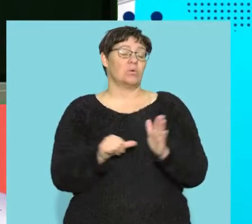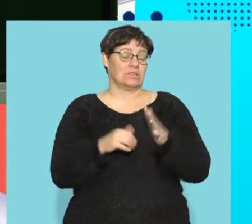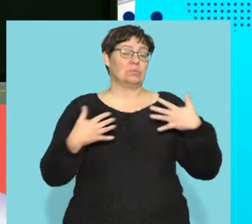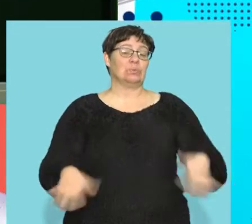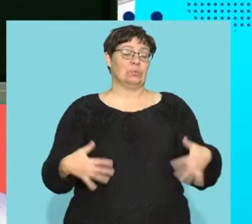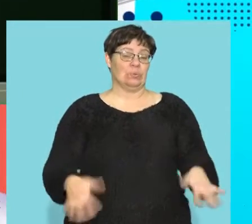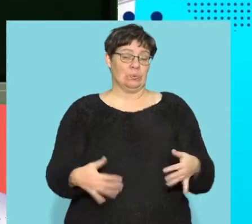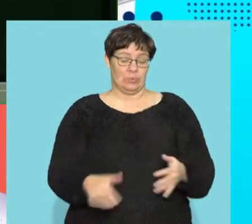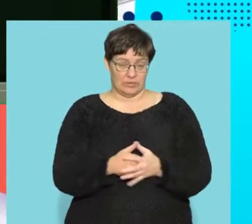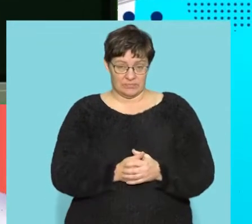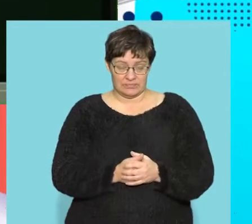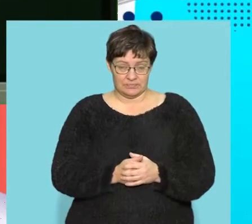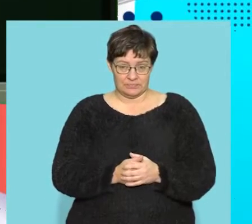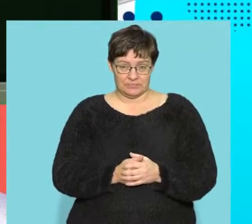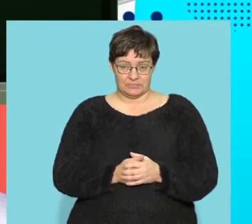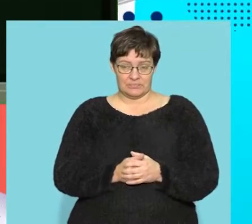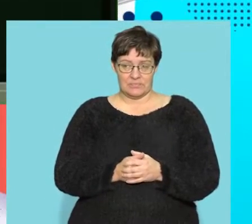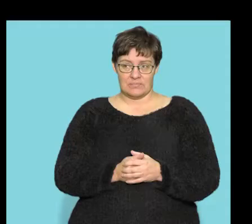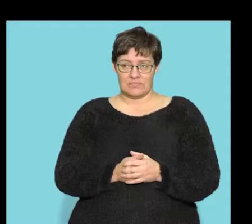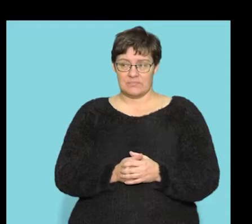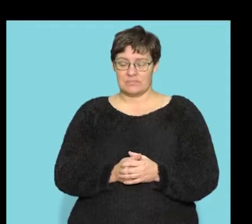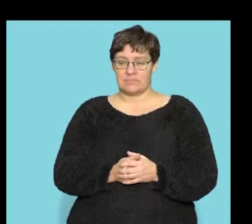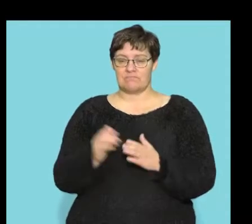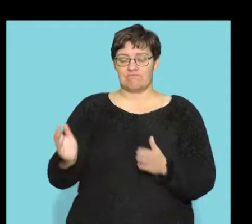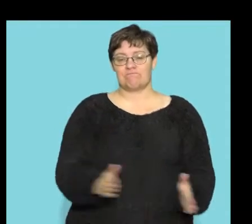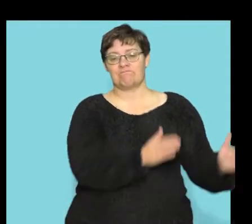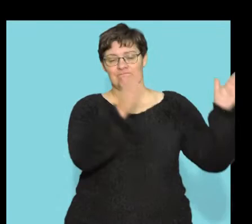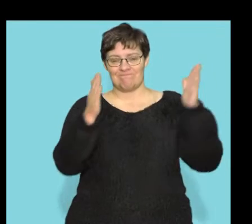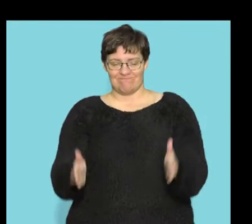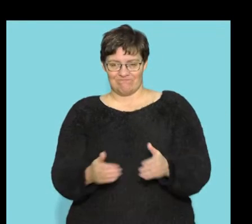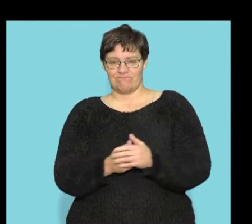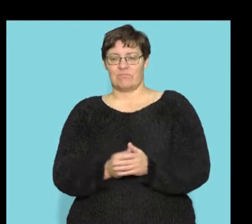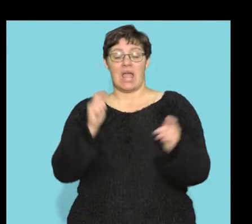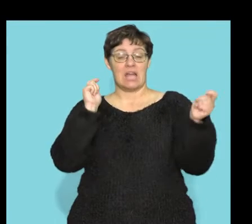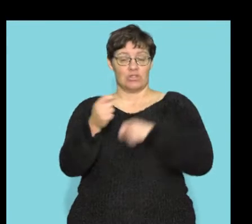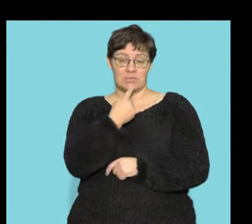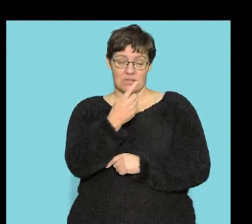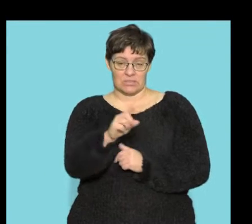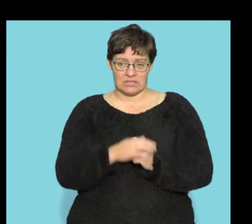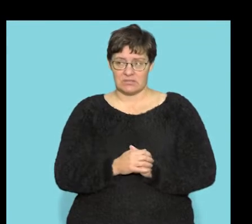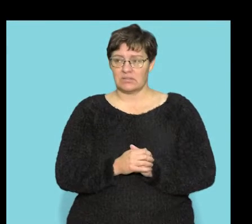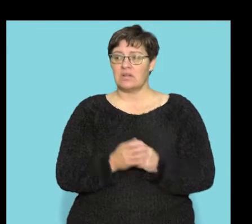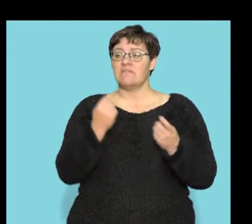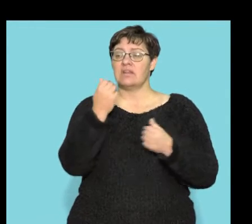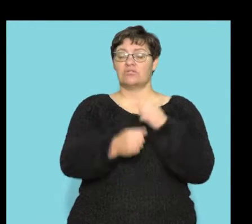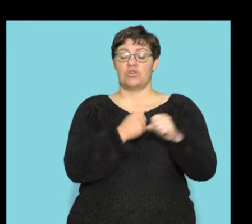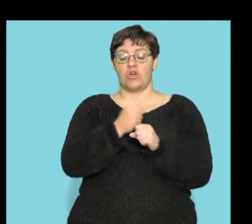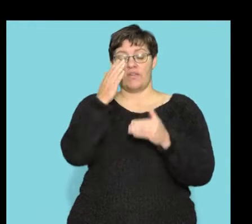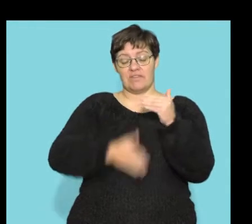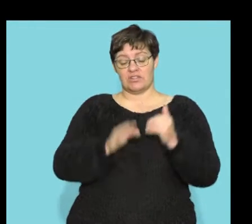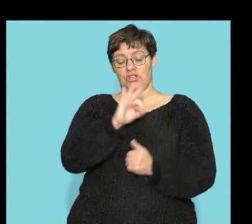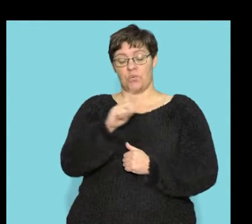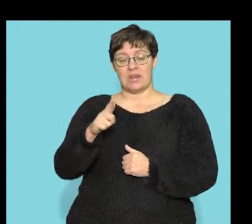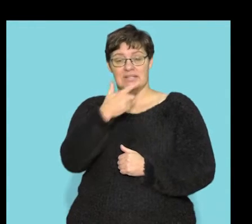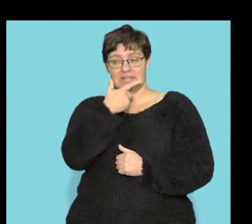very, very important. Okay. The next adjustment says here, your financial year end is